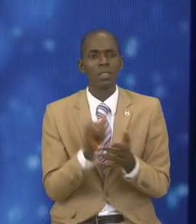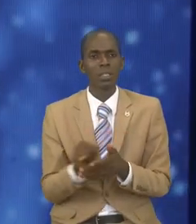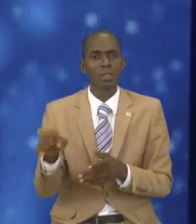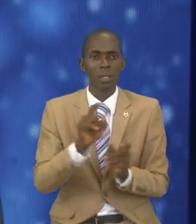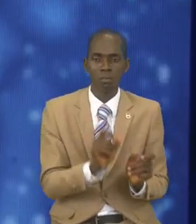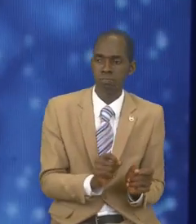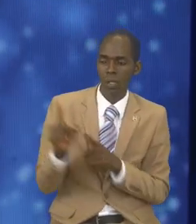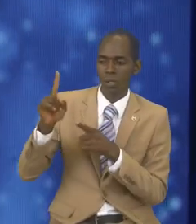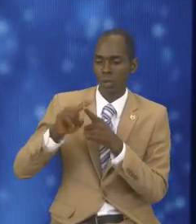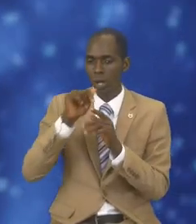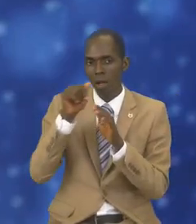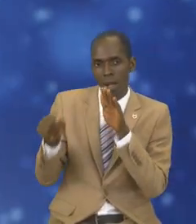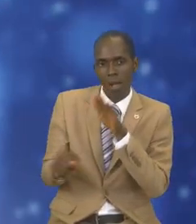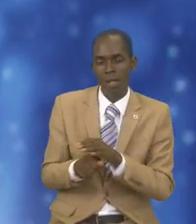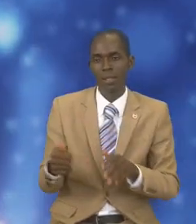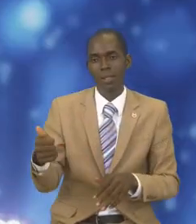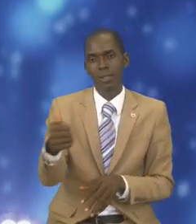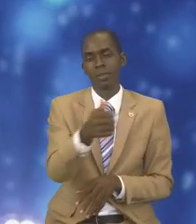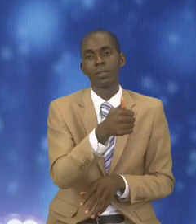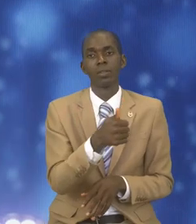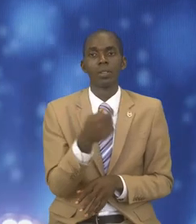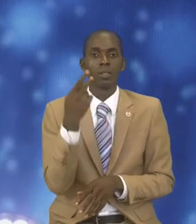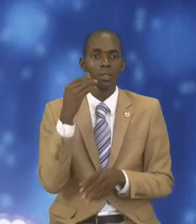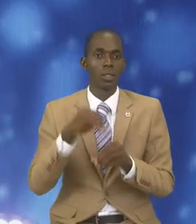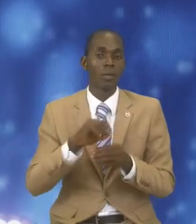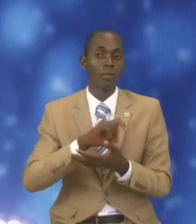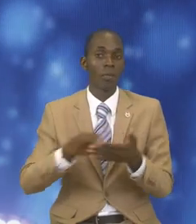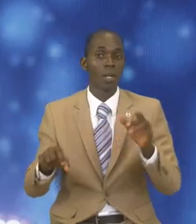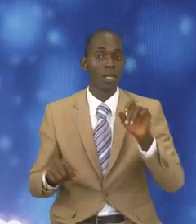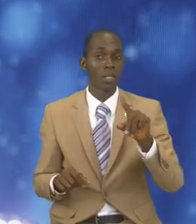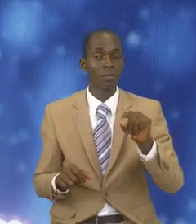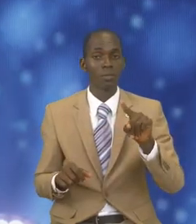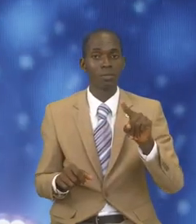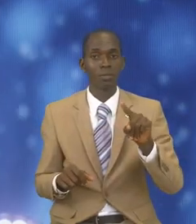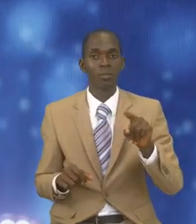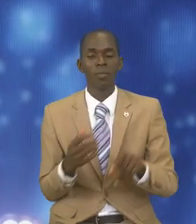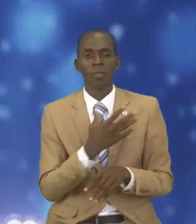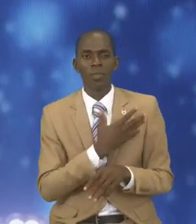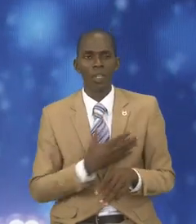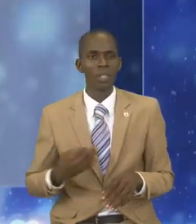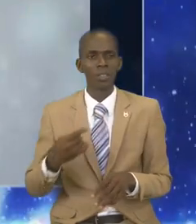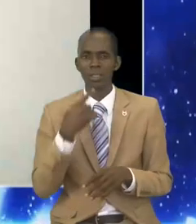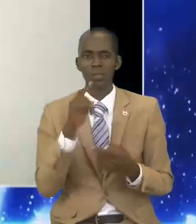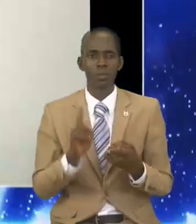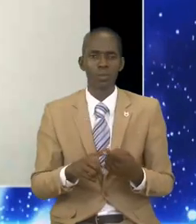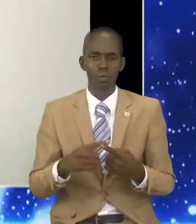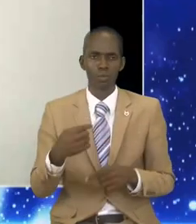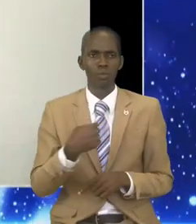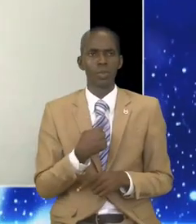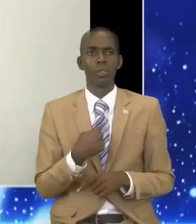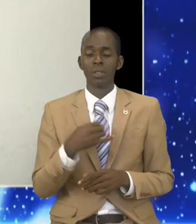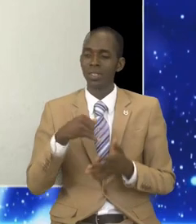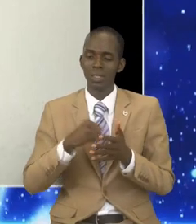to hide themselves. Look at verse 11 there. In verse 11, and he said unto me, it's